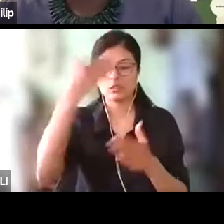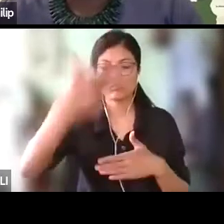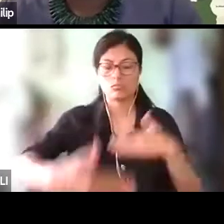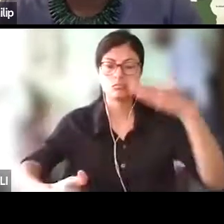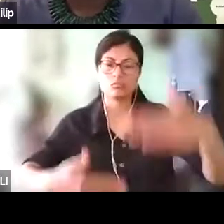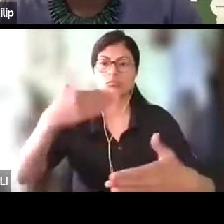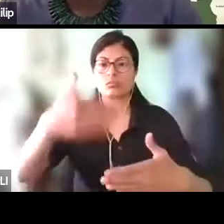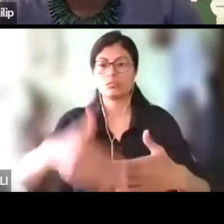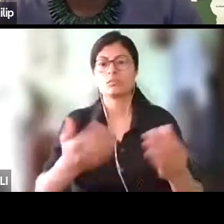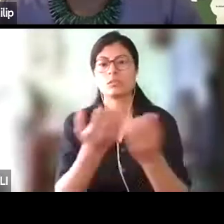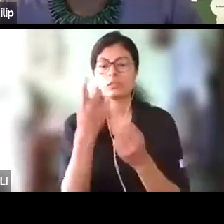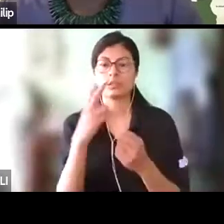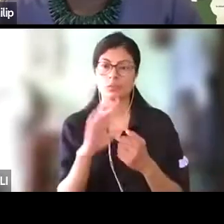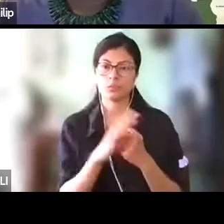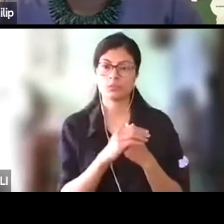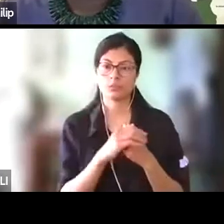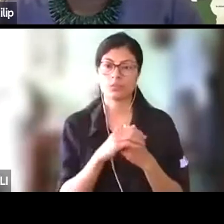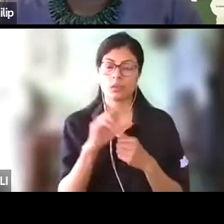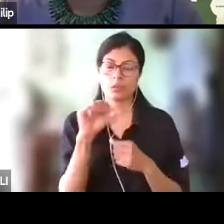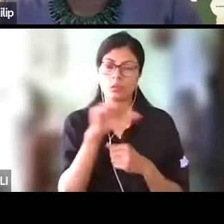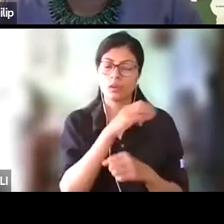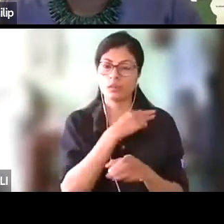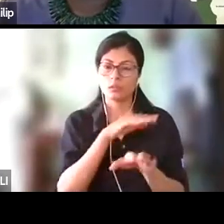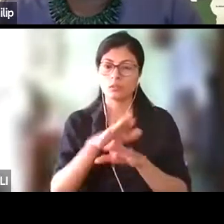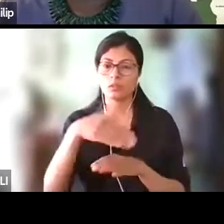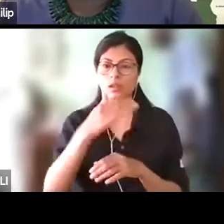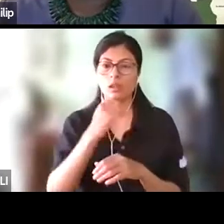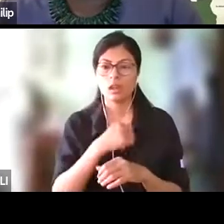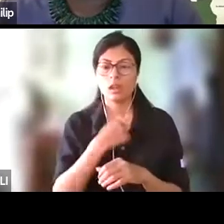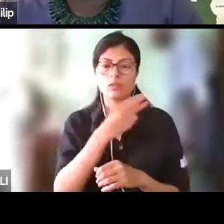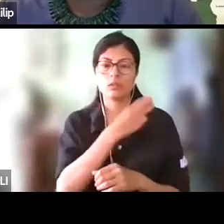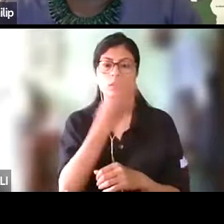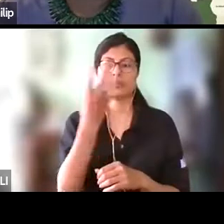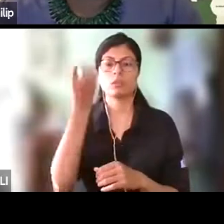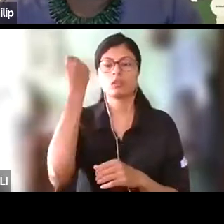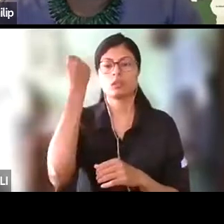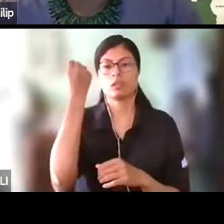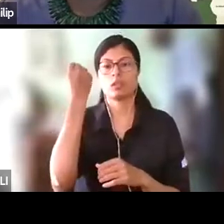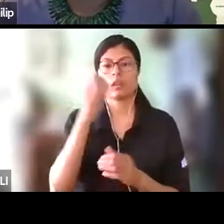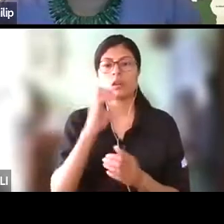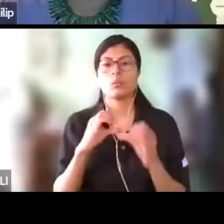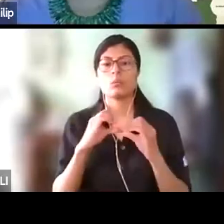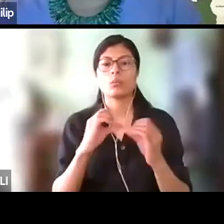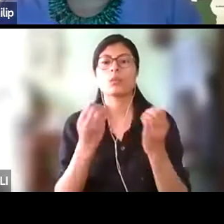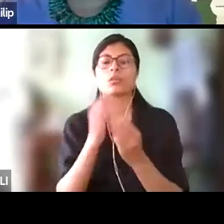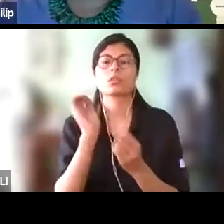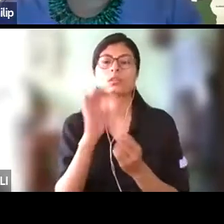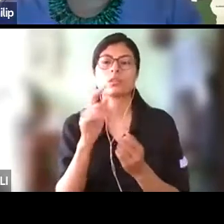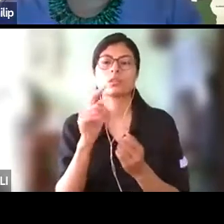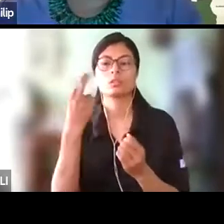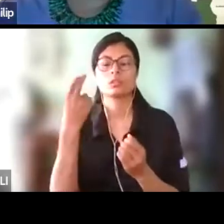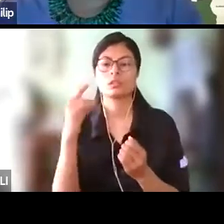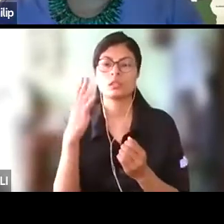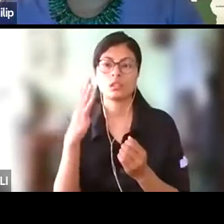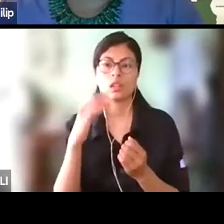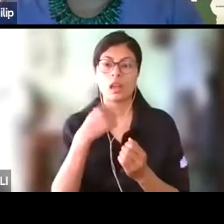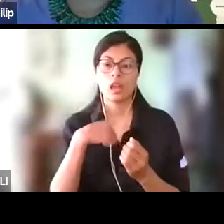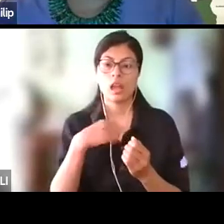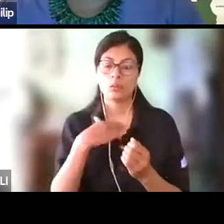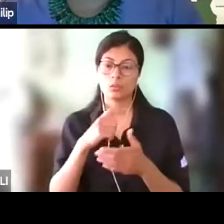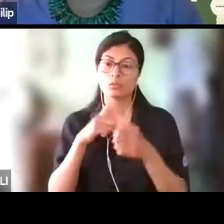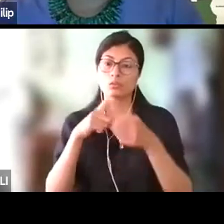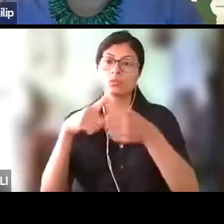exercise their human rights. And when we ask that why